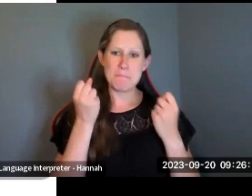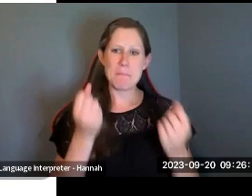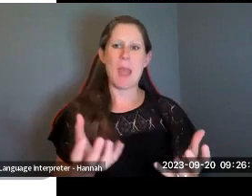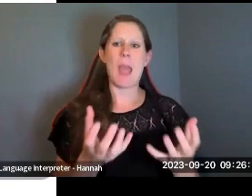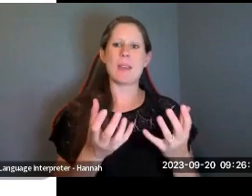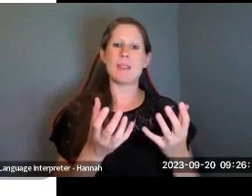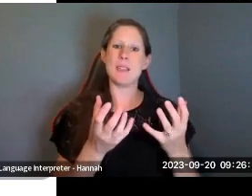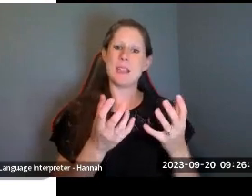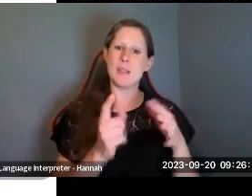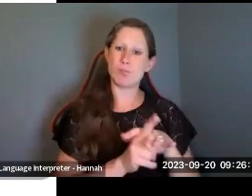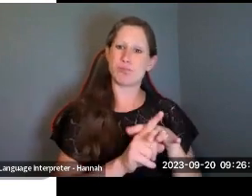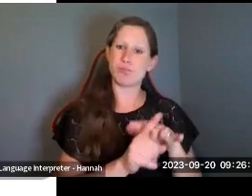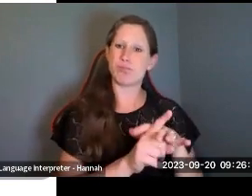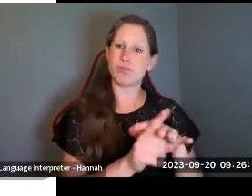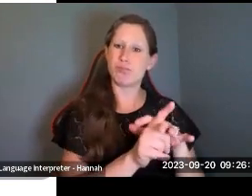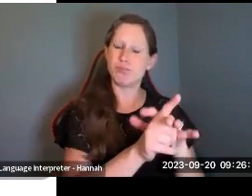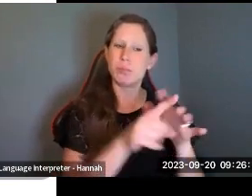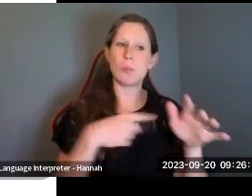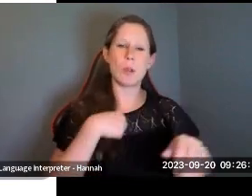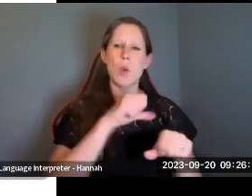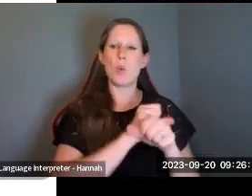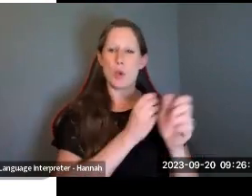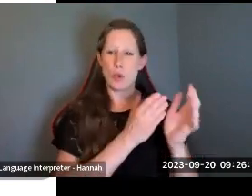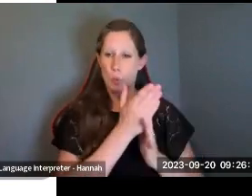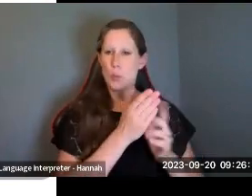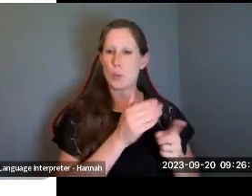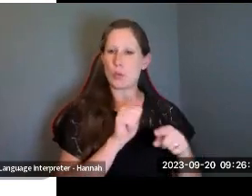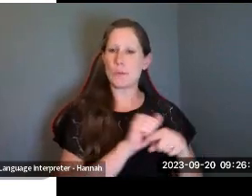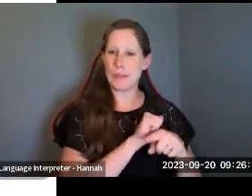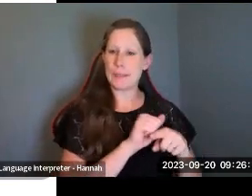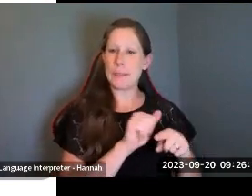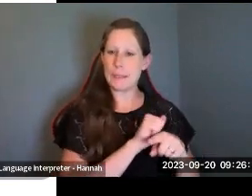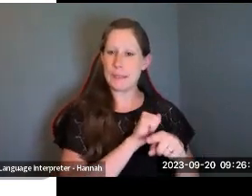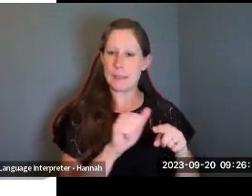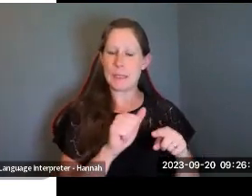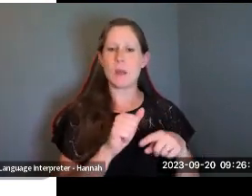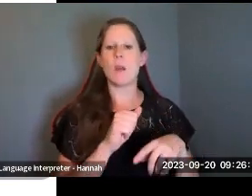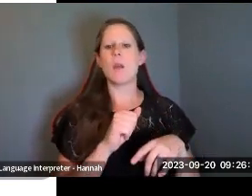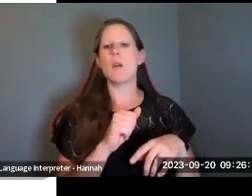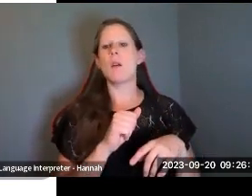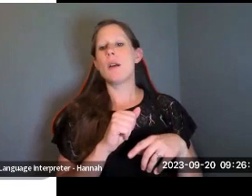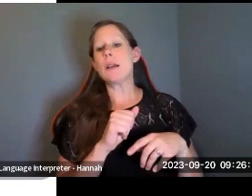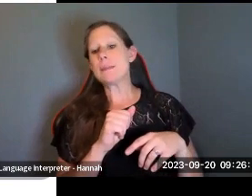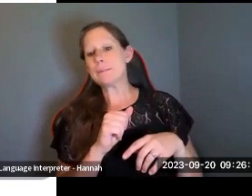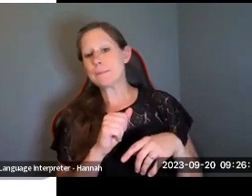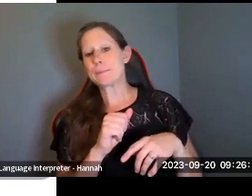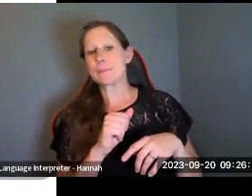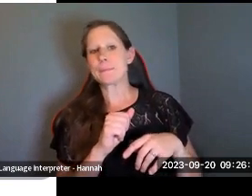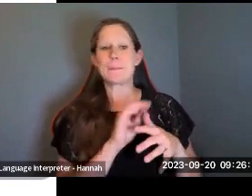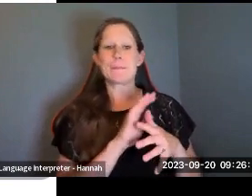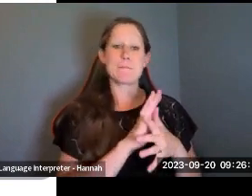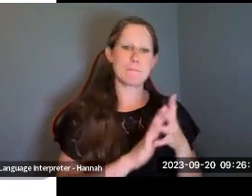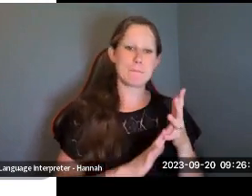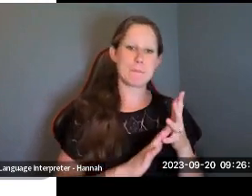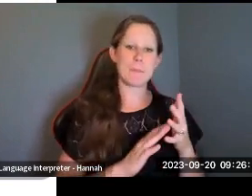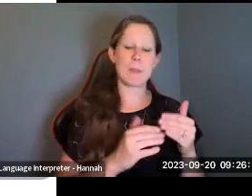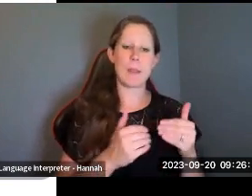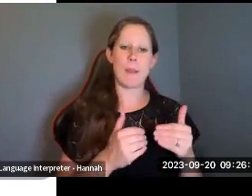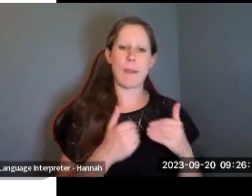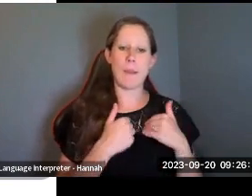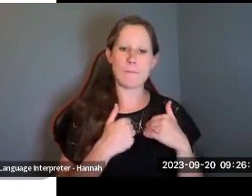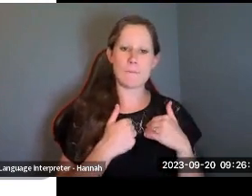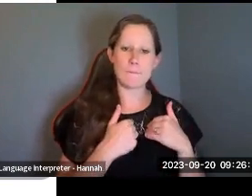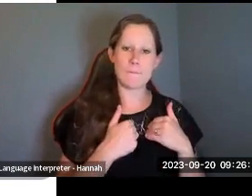that we work through in the training come with their own set of